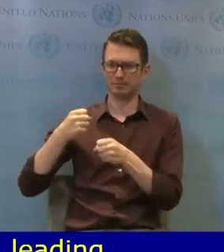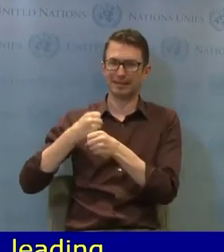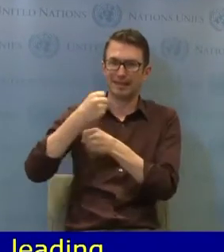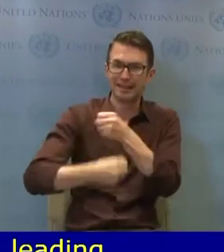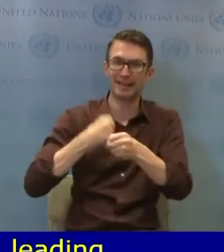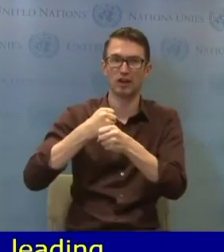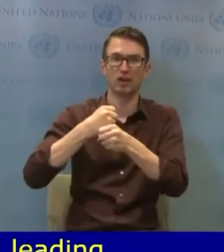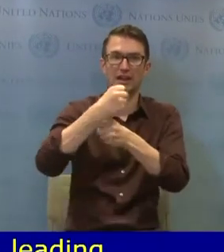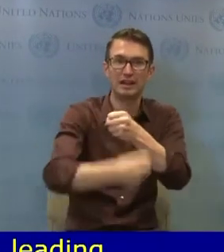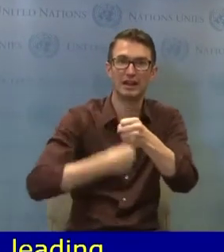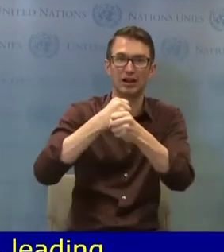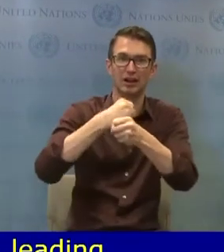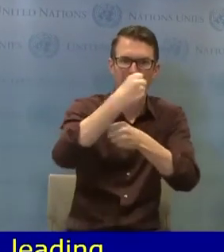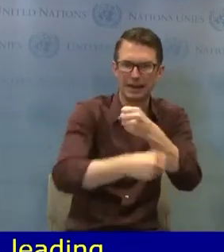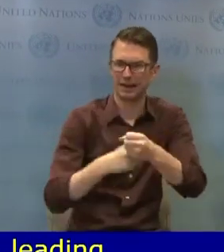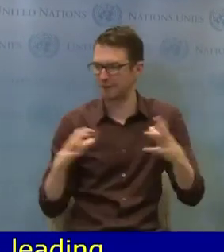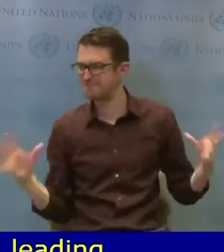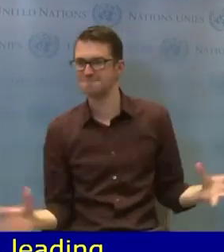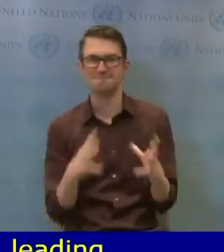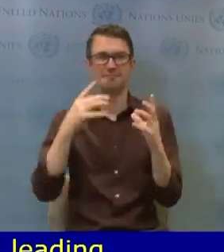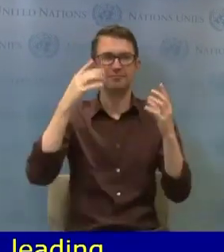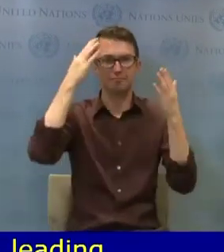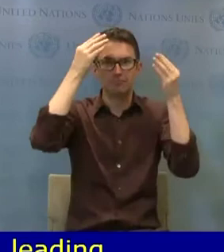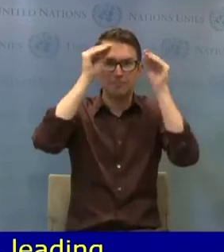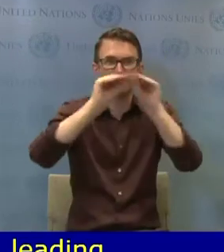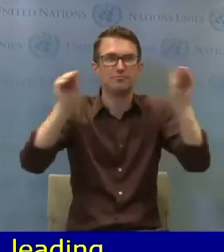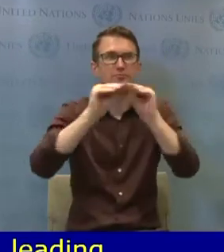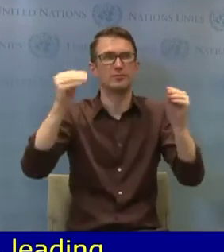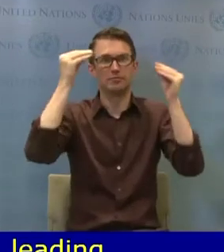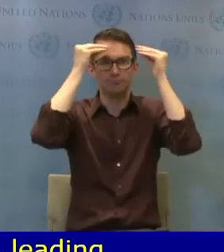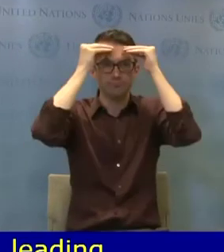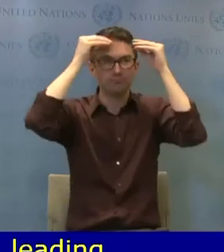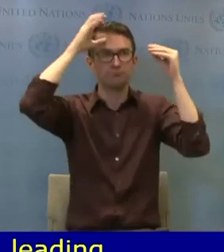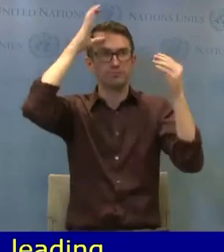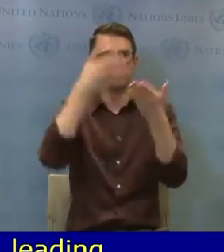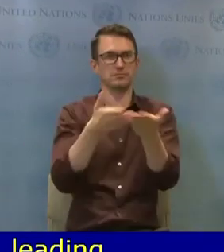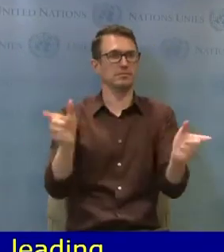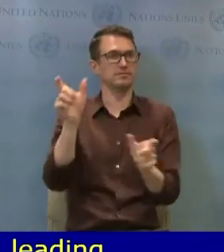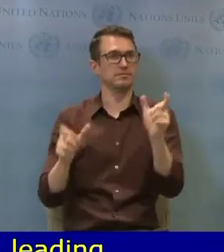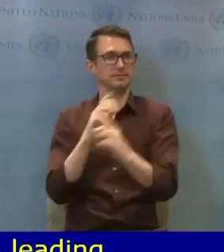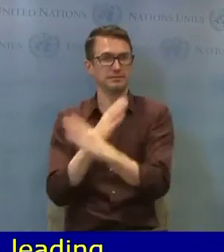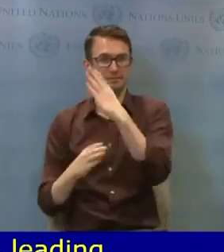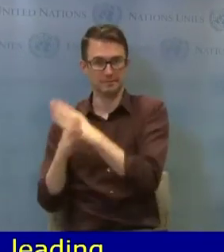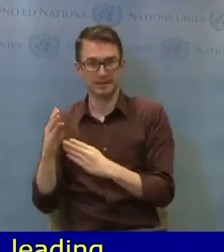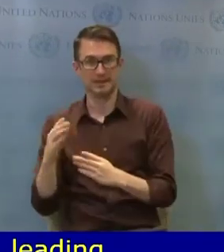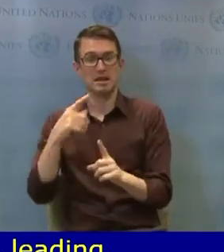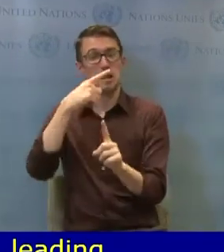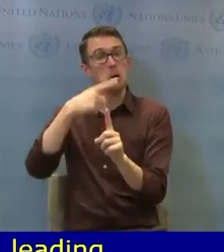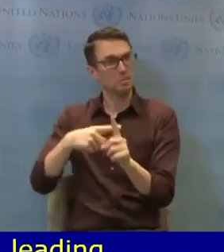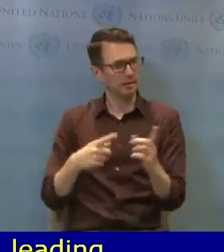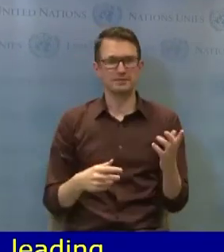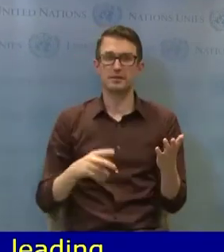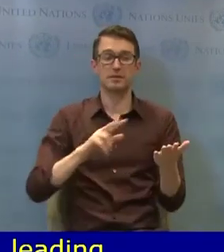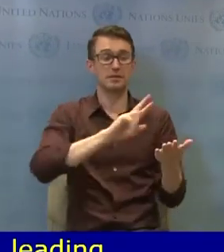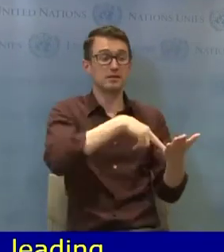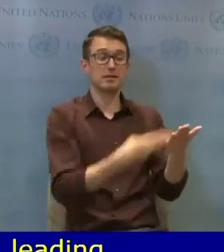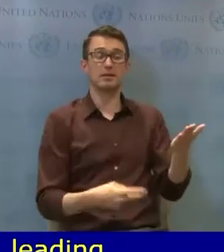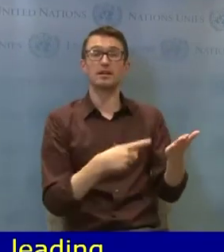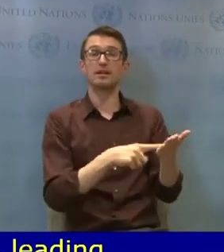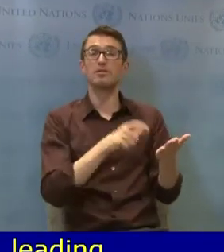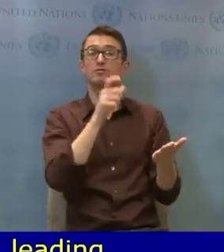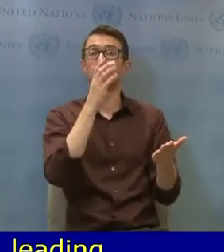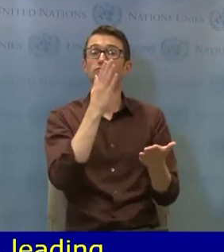father disappeared after attending a human rights meeting which he had helped to organize. December 10th is